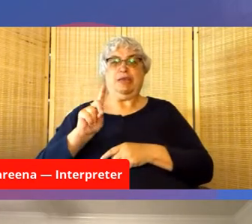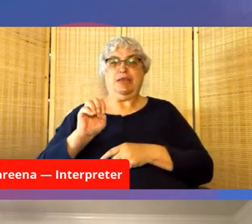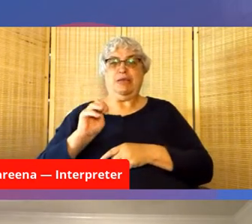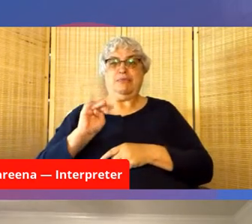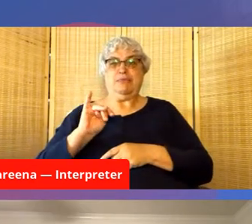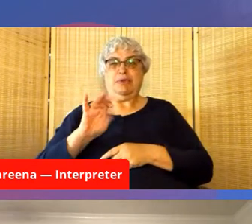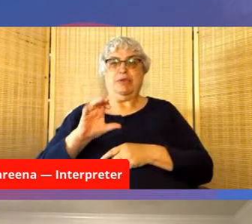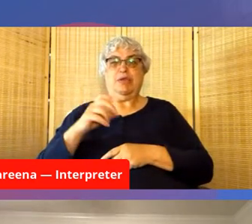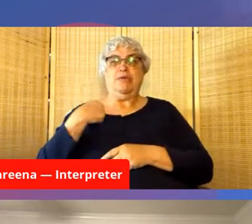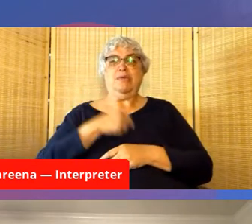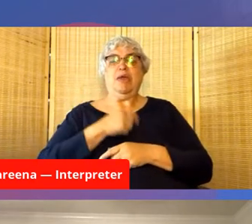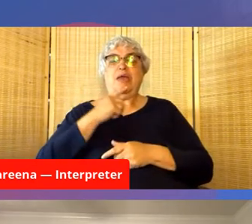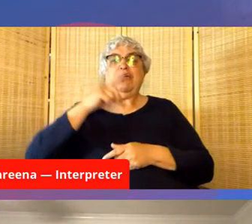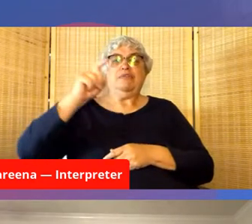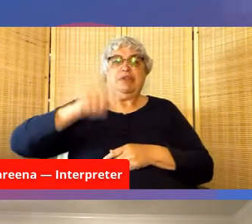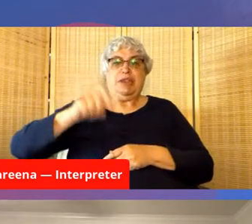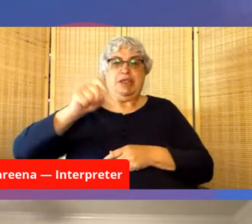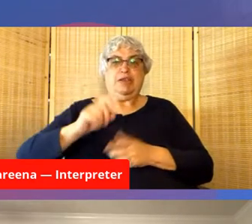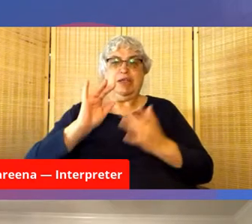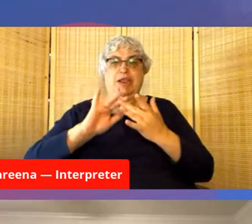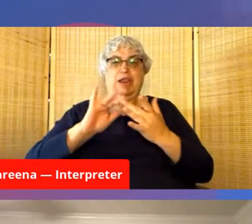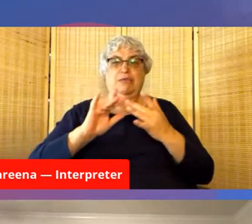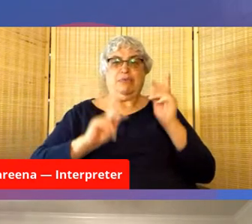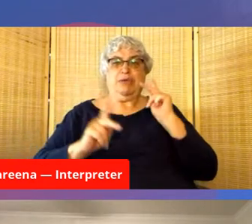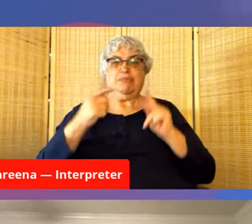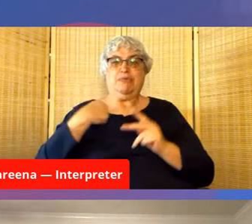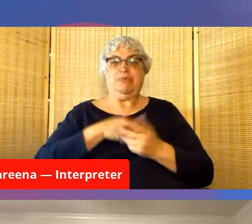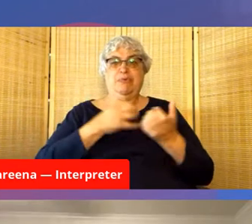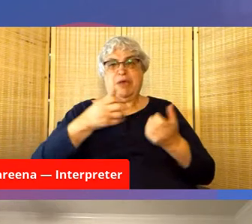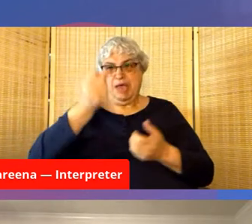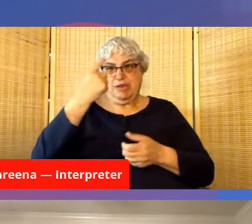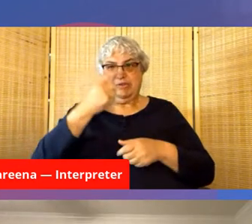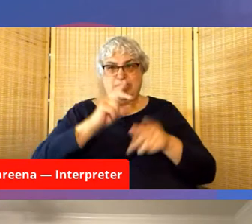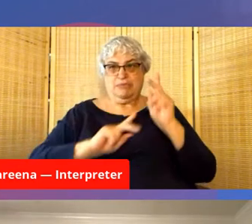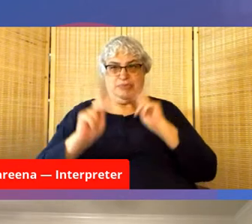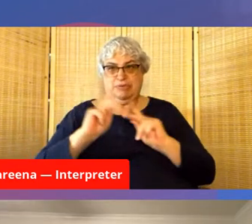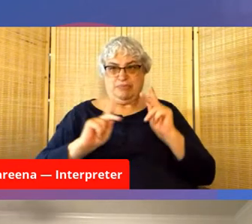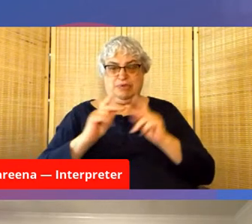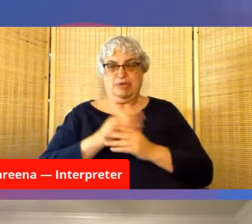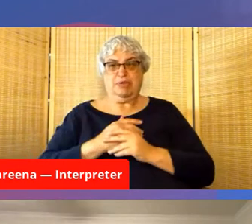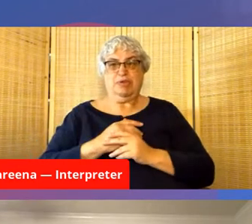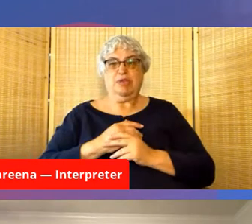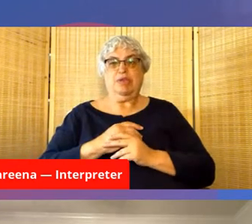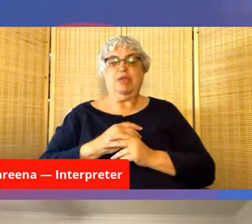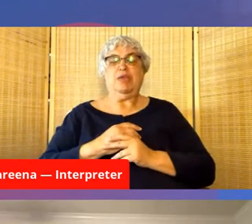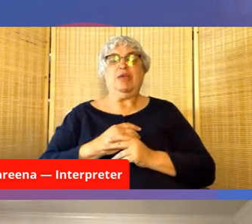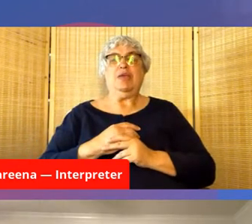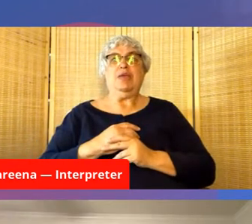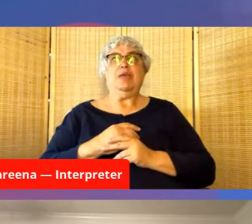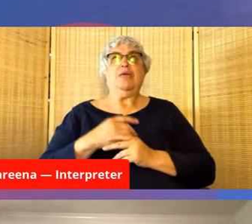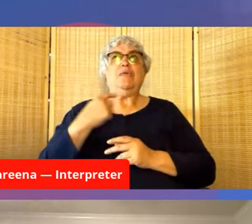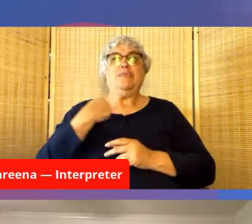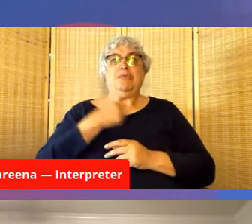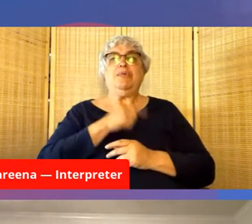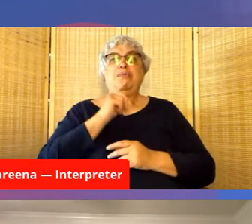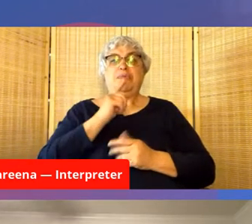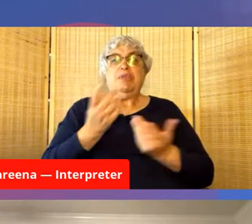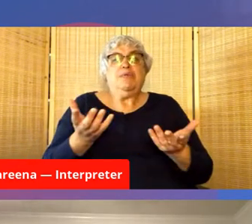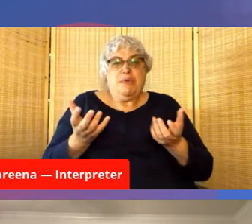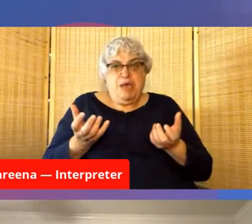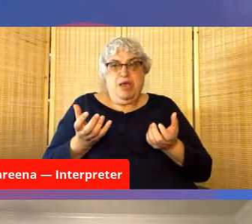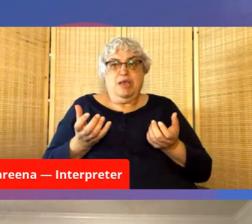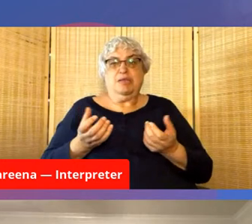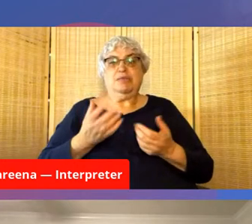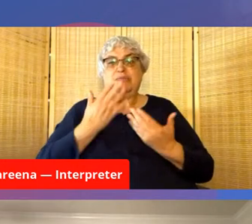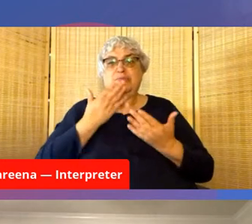need to connect with each other. And we want to understand each other. I think the best parts of ourselves want to do that. And, you know, again, thanks